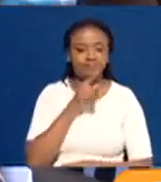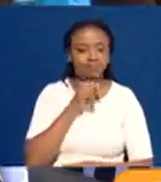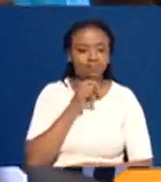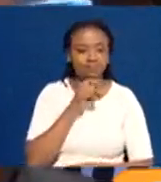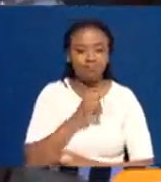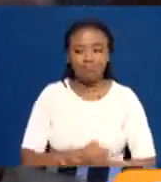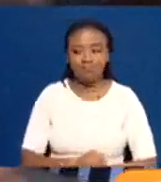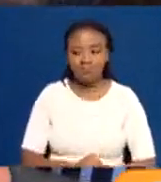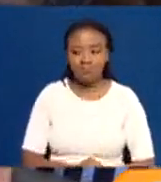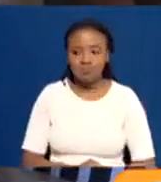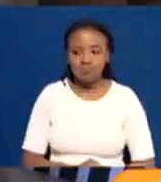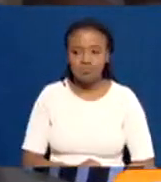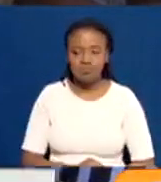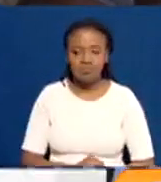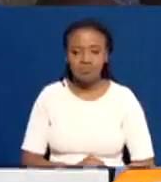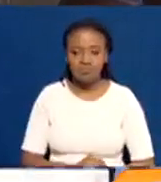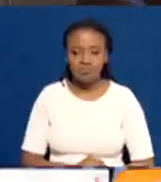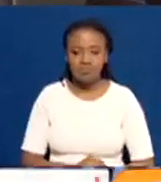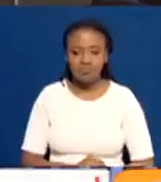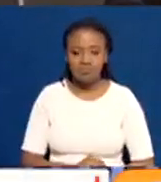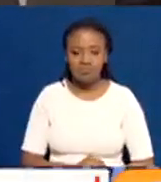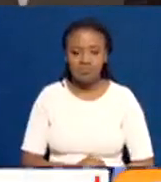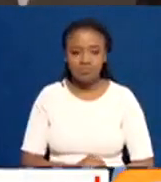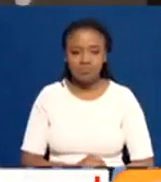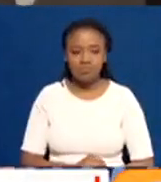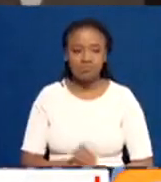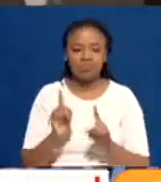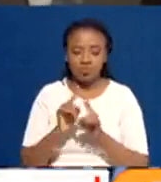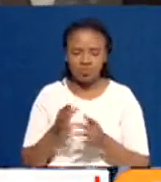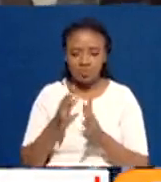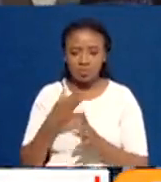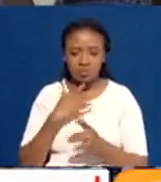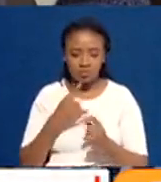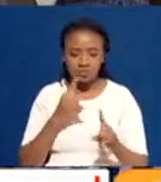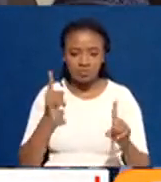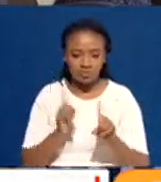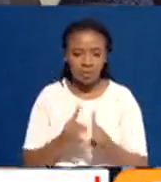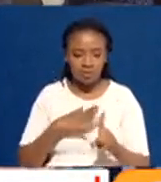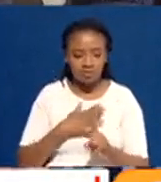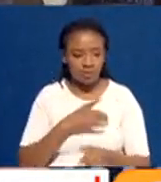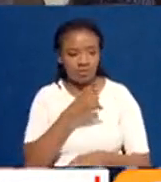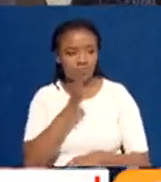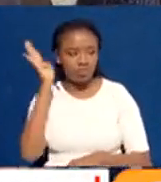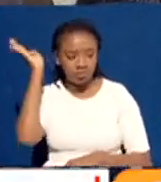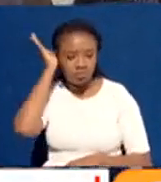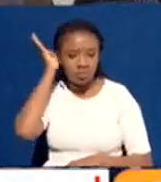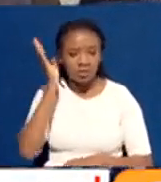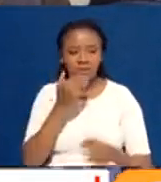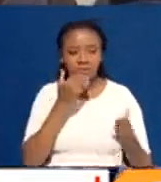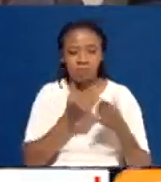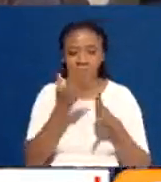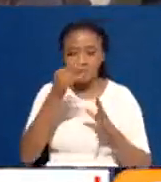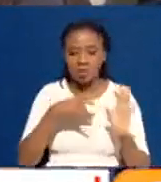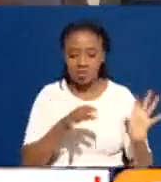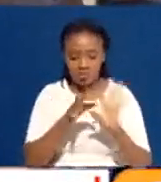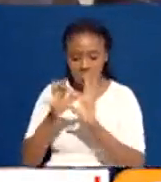Deco. Nafasi hii, fursa hii, my brother mheshimiwa Duale, kwa kuleta jamii yangu